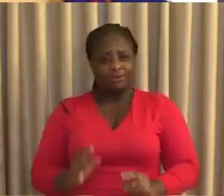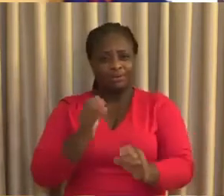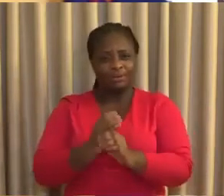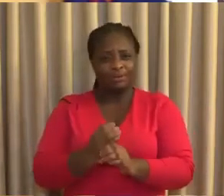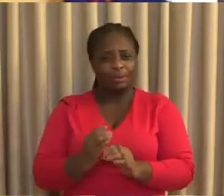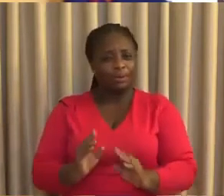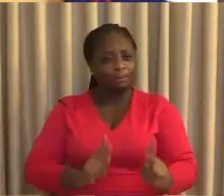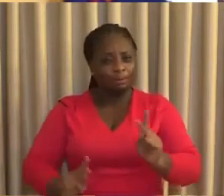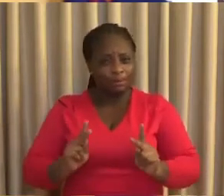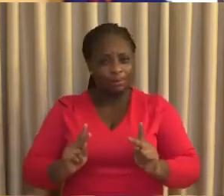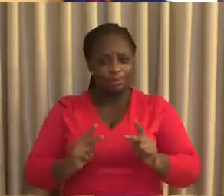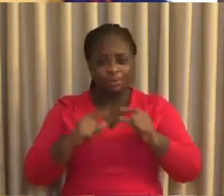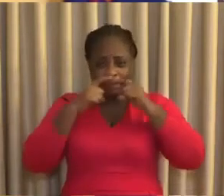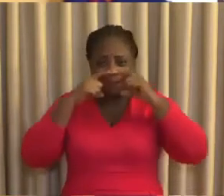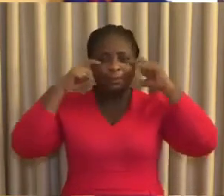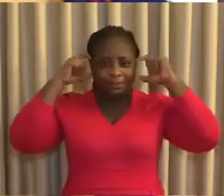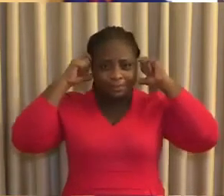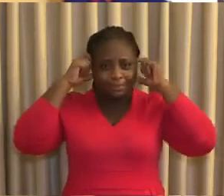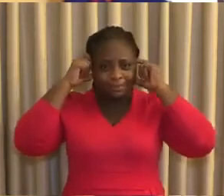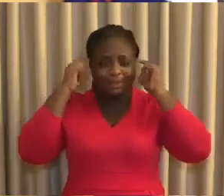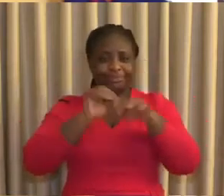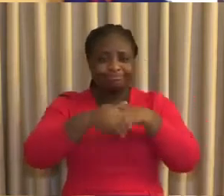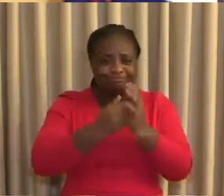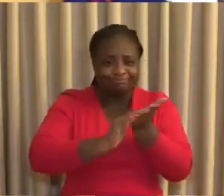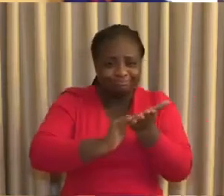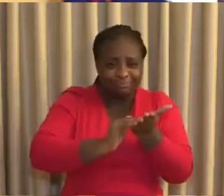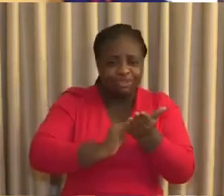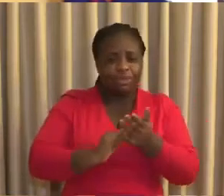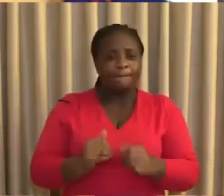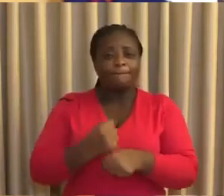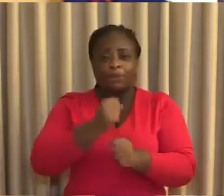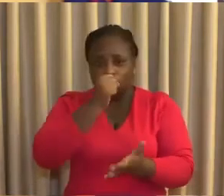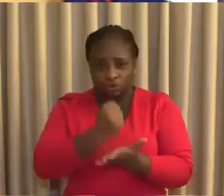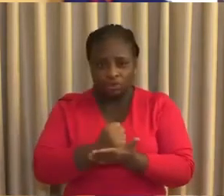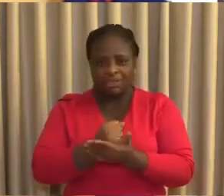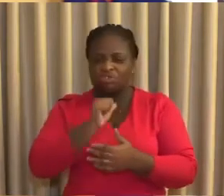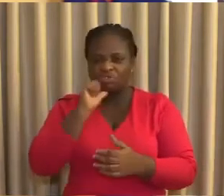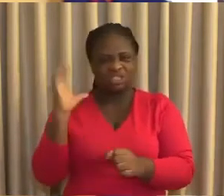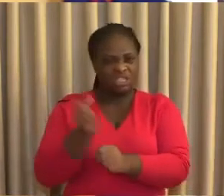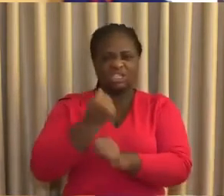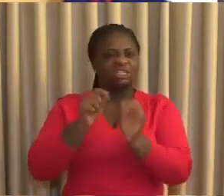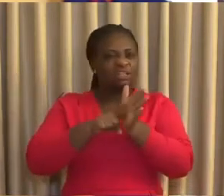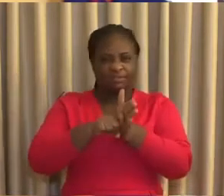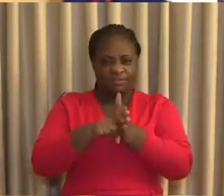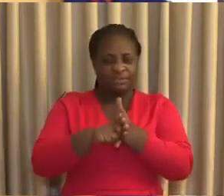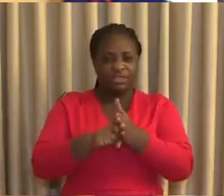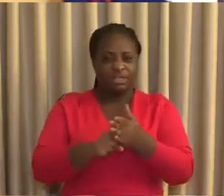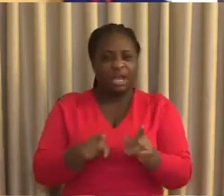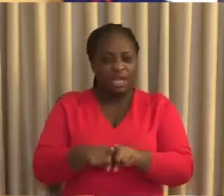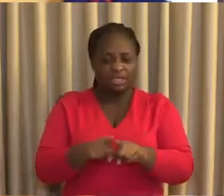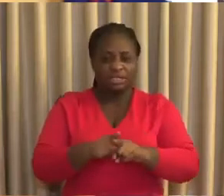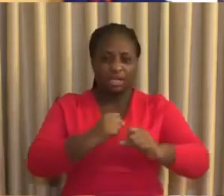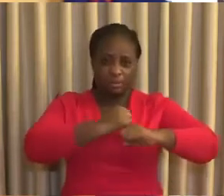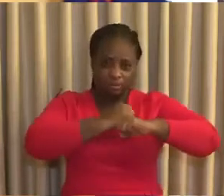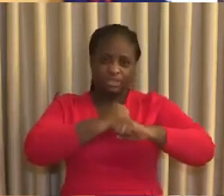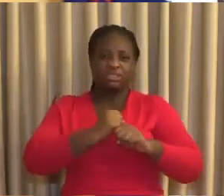equipment to make sure that they do not contract the virus in the process of protecting our lives. Government has